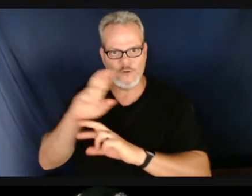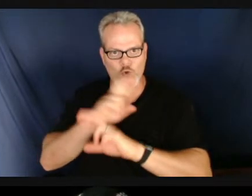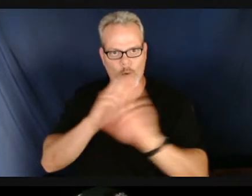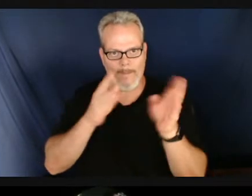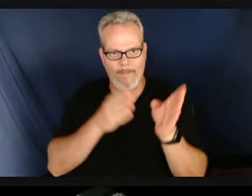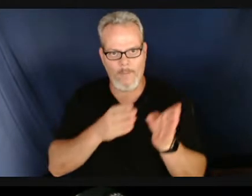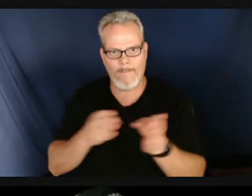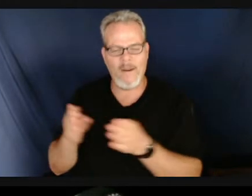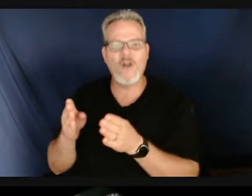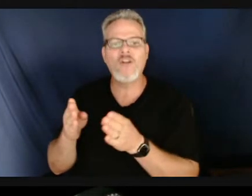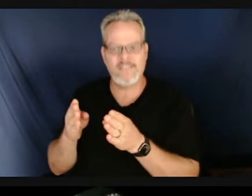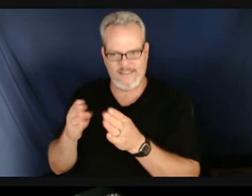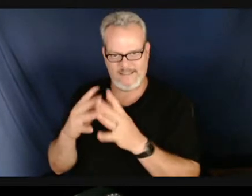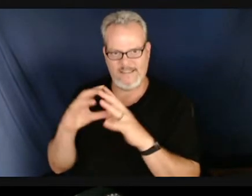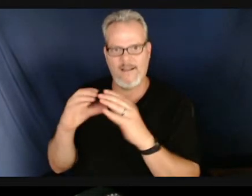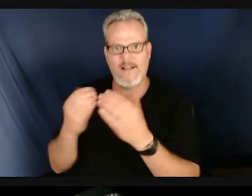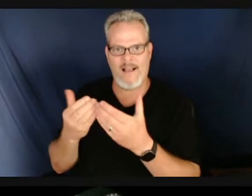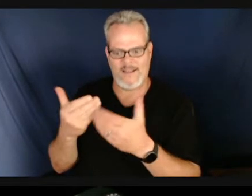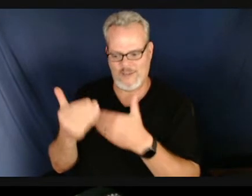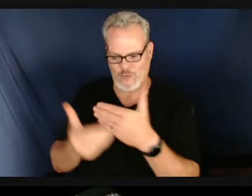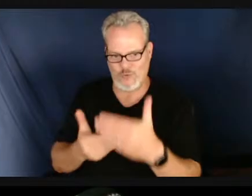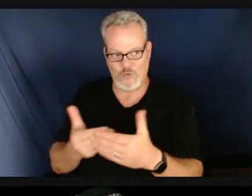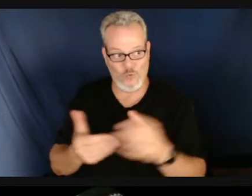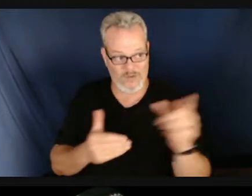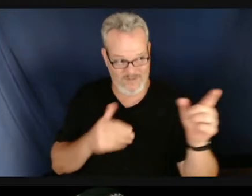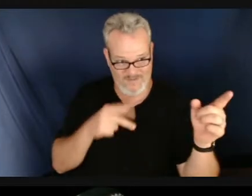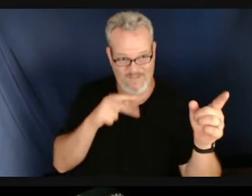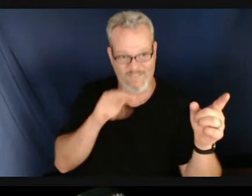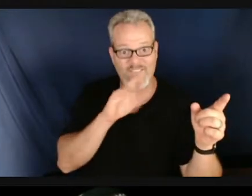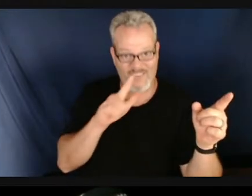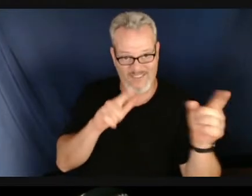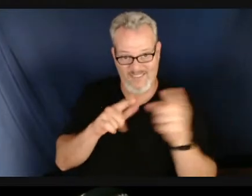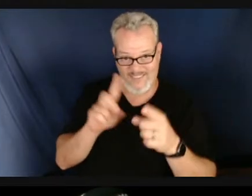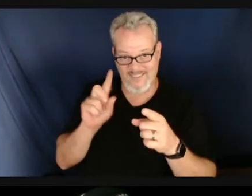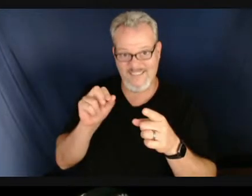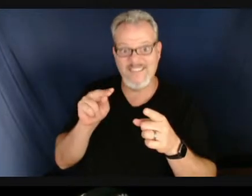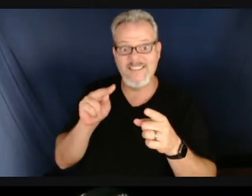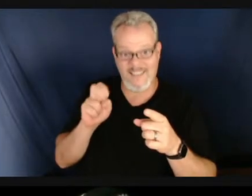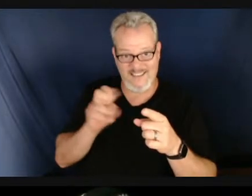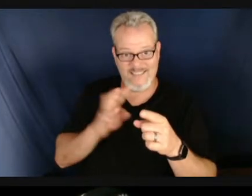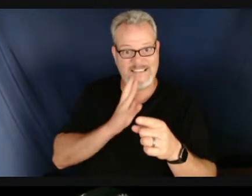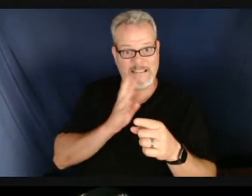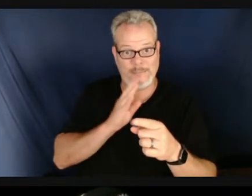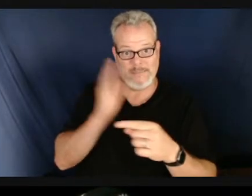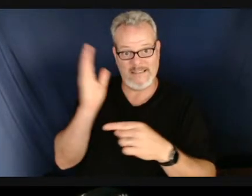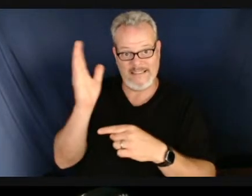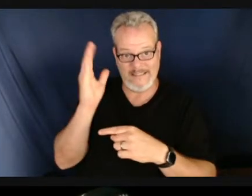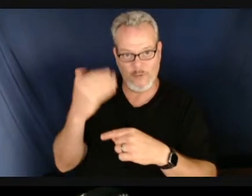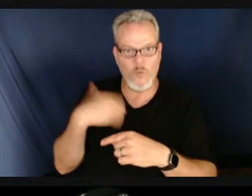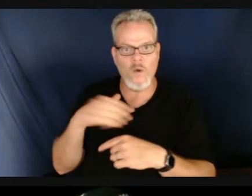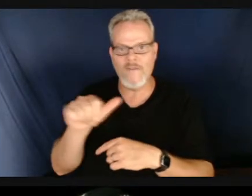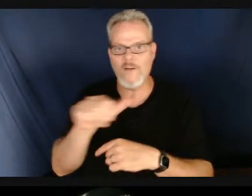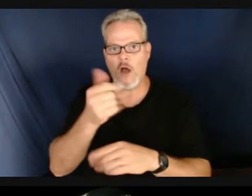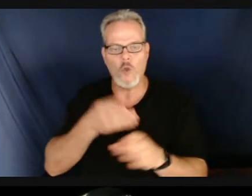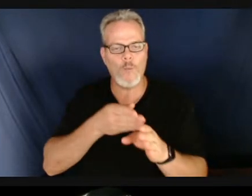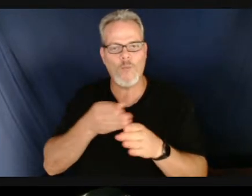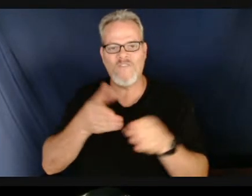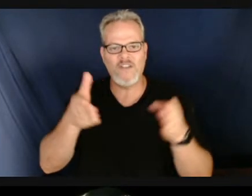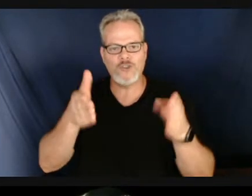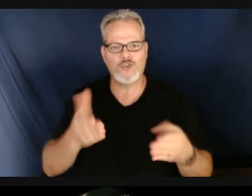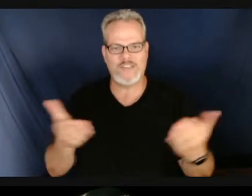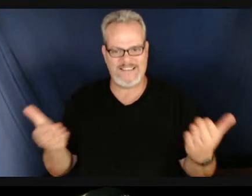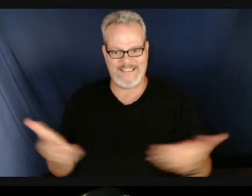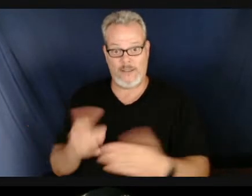And Dane, you're speaking. Philip speaking. We have other professionals here on the island that are going to be there. It's at